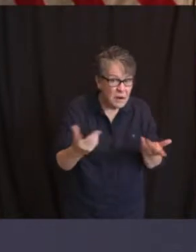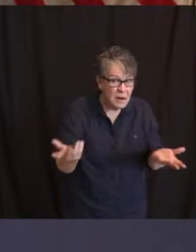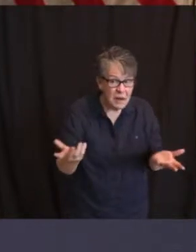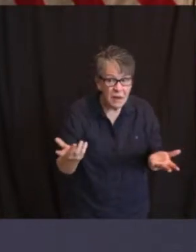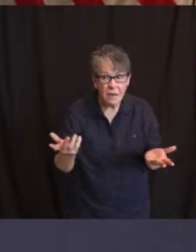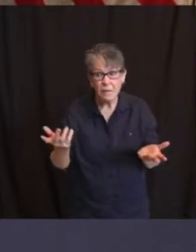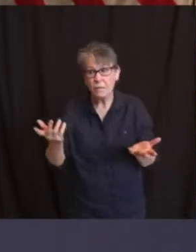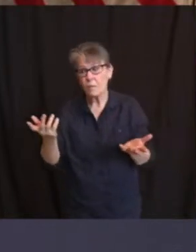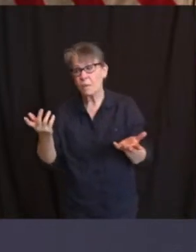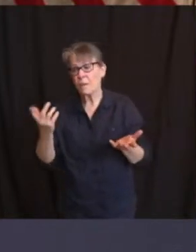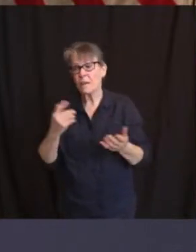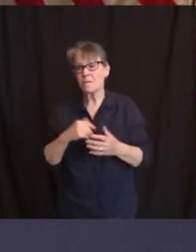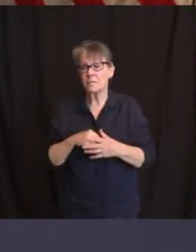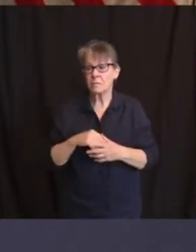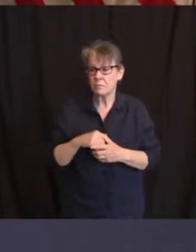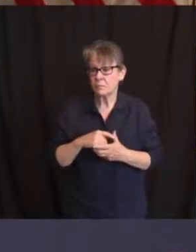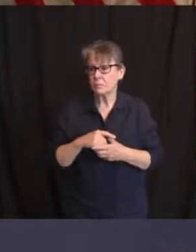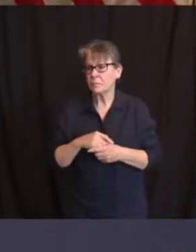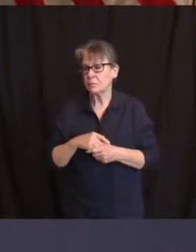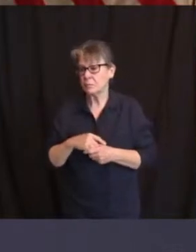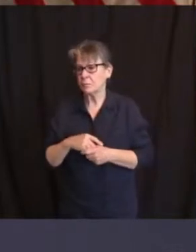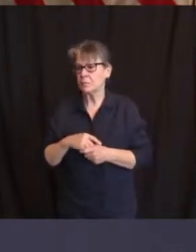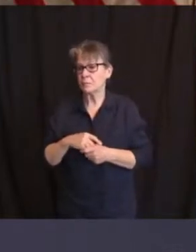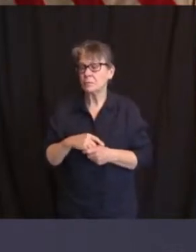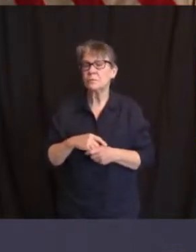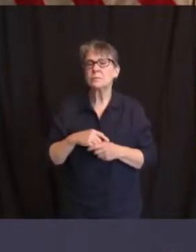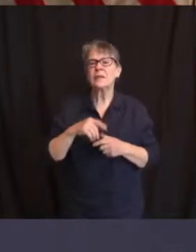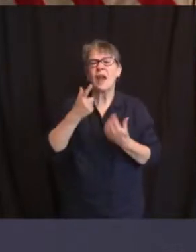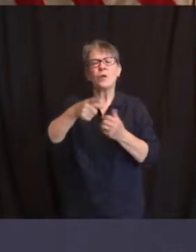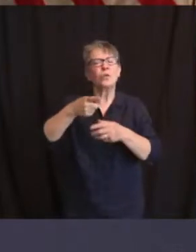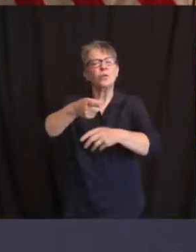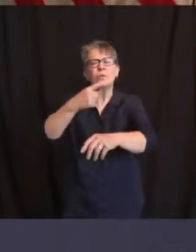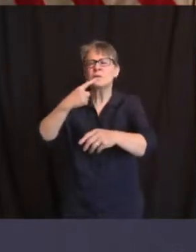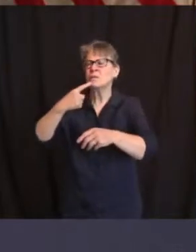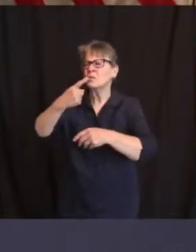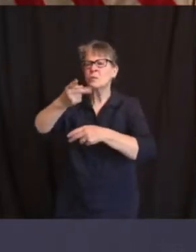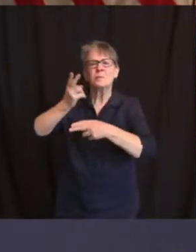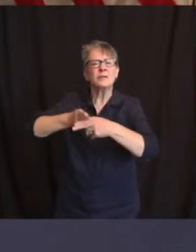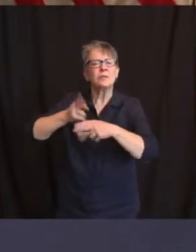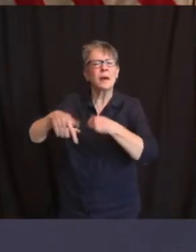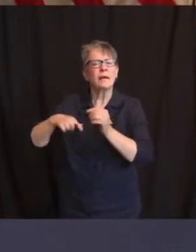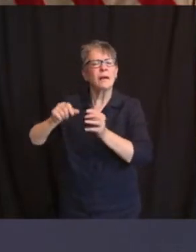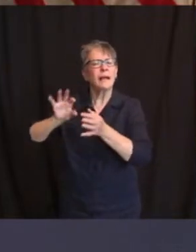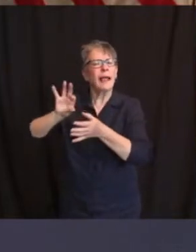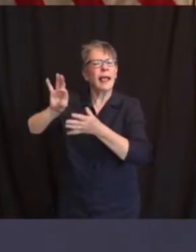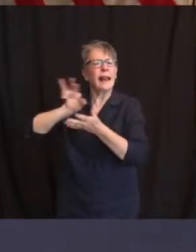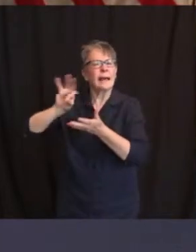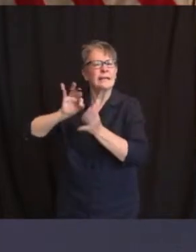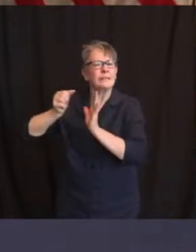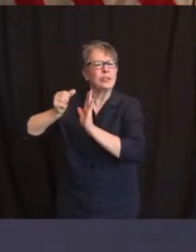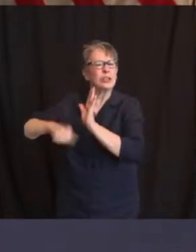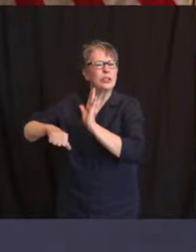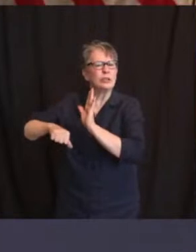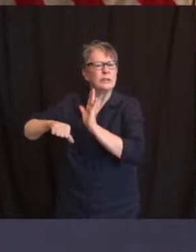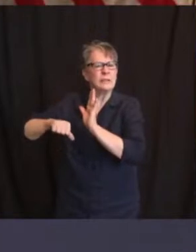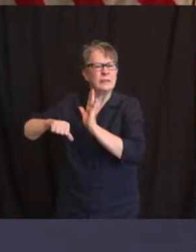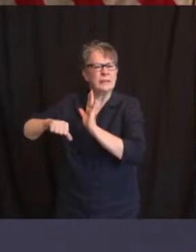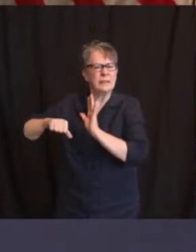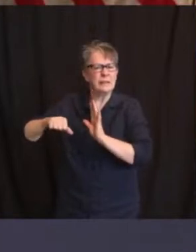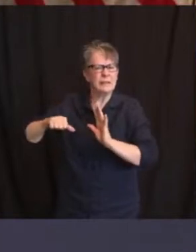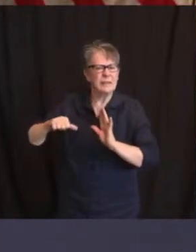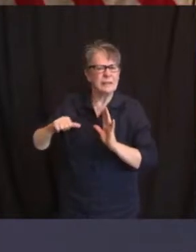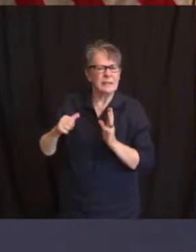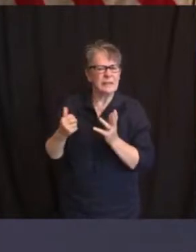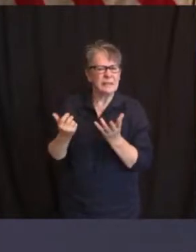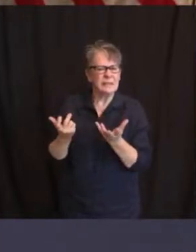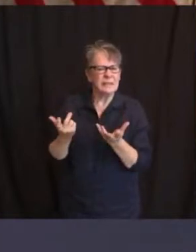of hard dates that could come out later this week. And finally, just if you have any update on any numbers of the amount of people who signed up online to